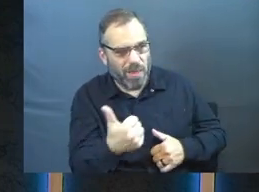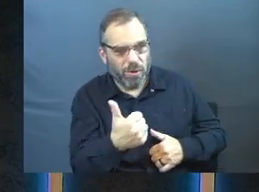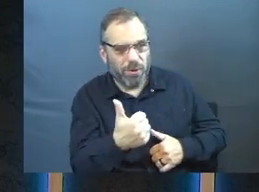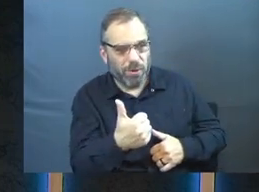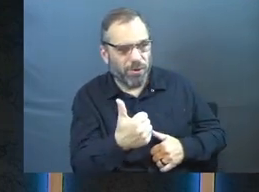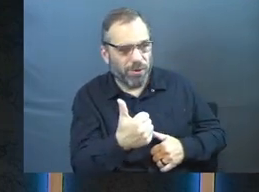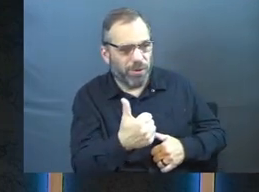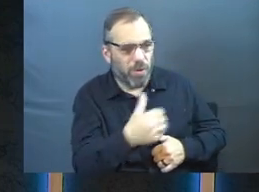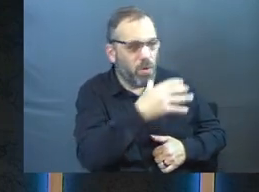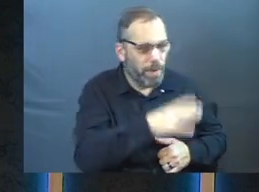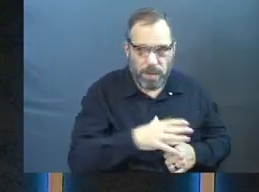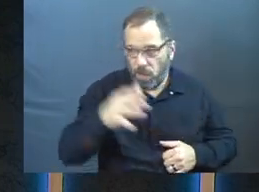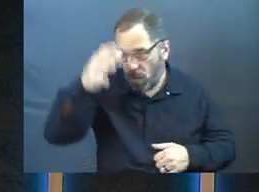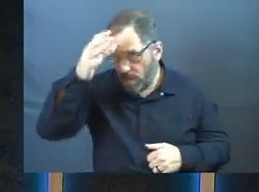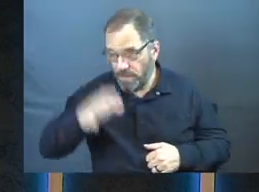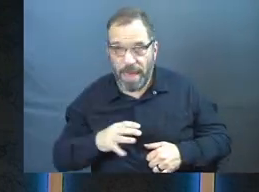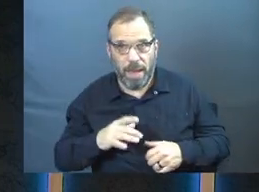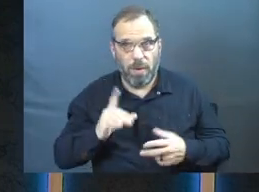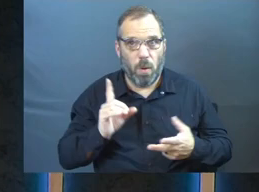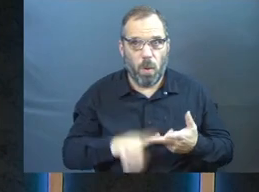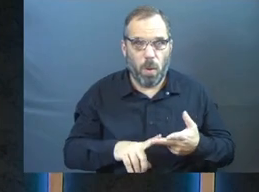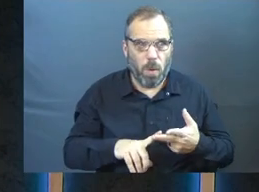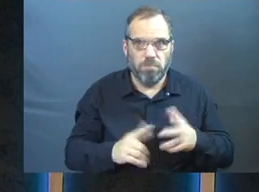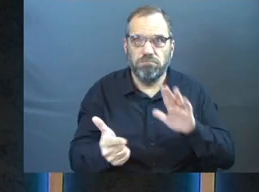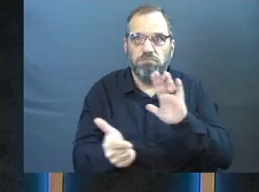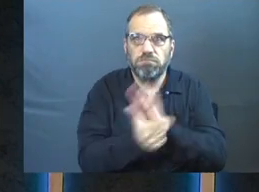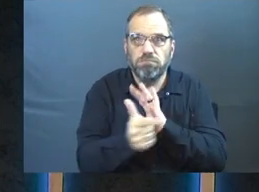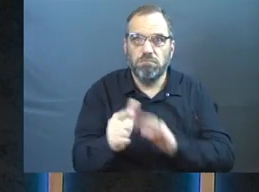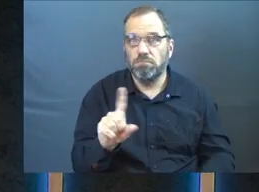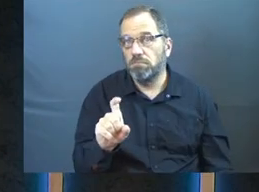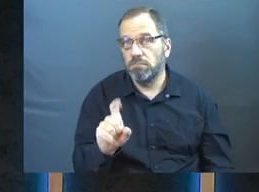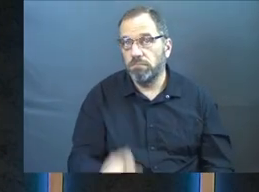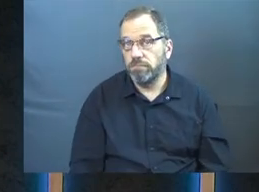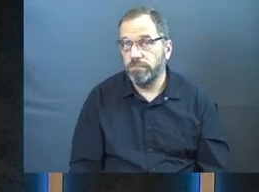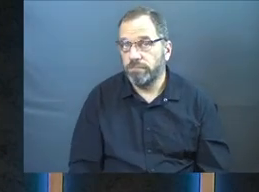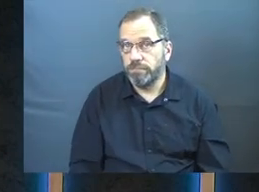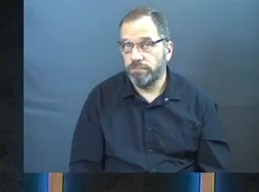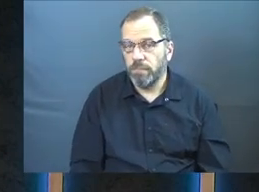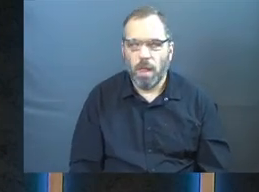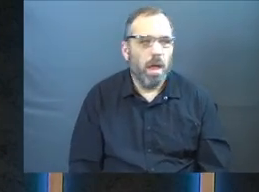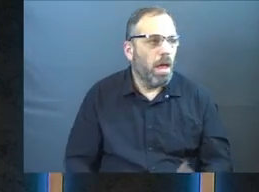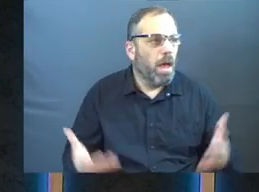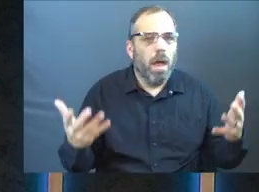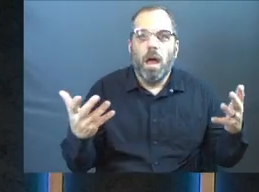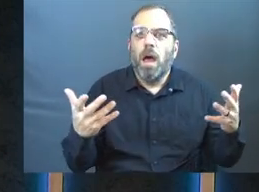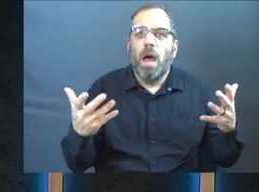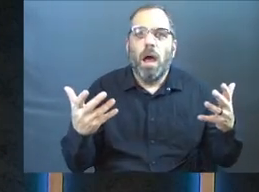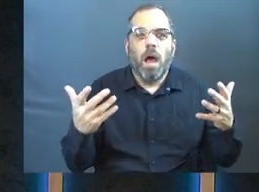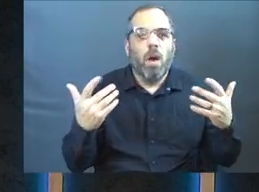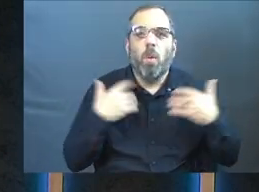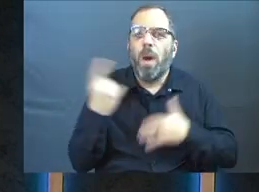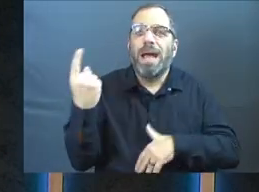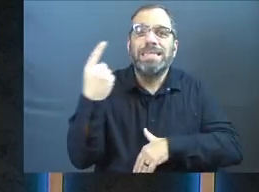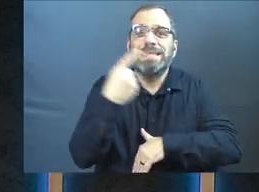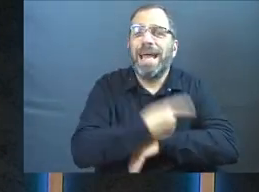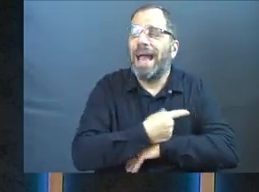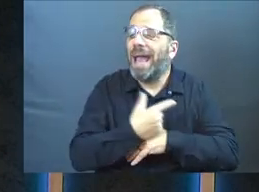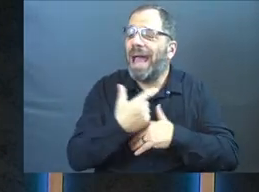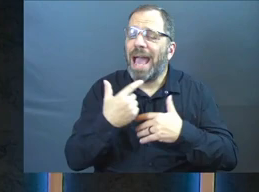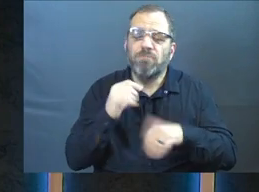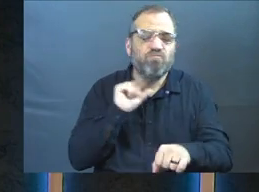of the opposite sex after we're married? Or is that off limits? You could be in a moment one day where you're